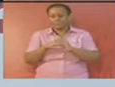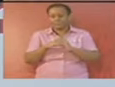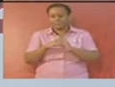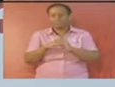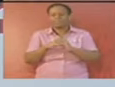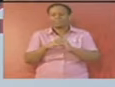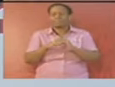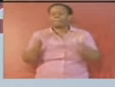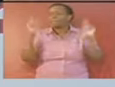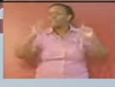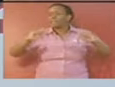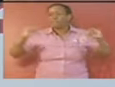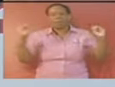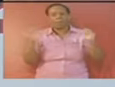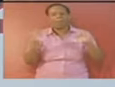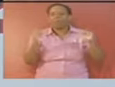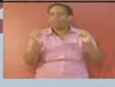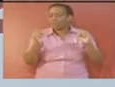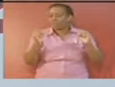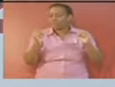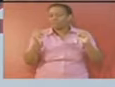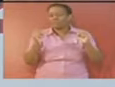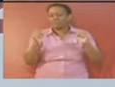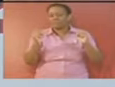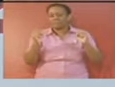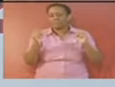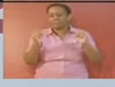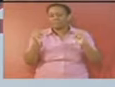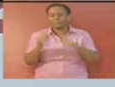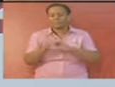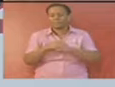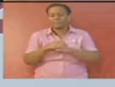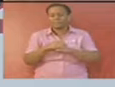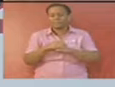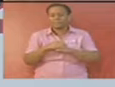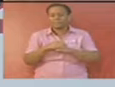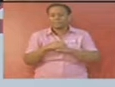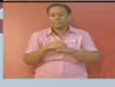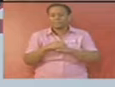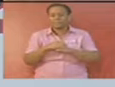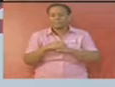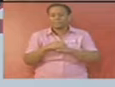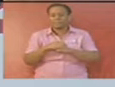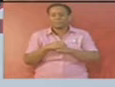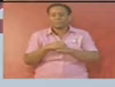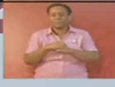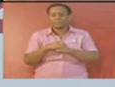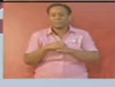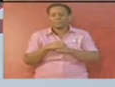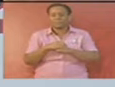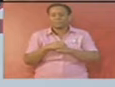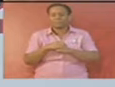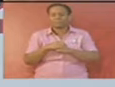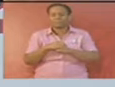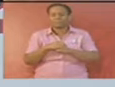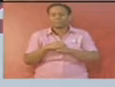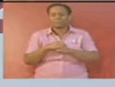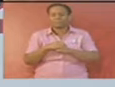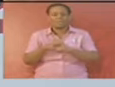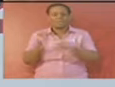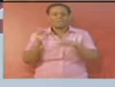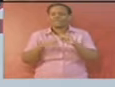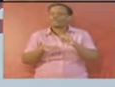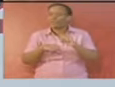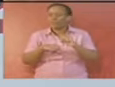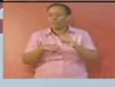temperatures of around 8 degrees like the AstraZeneca Oxford? So that part of it we don't know